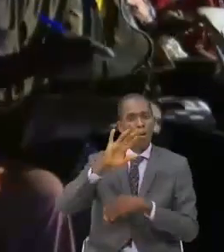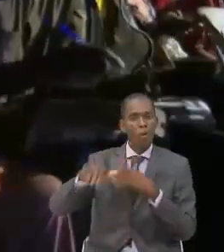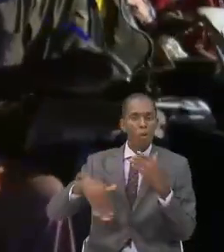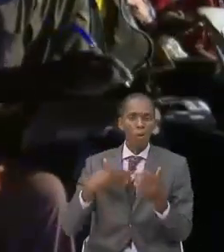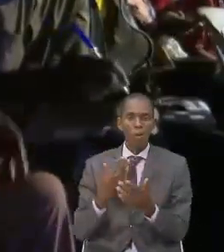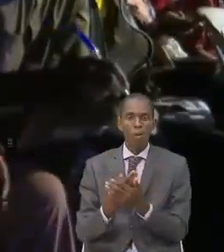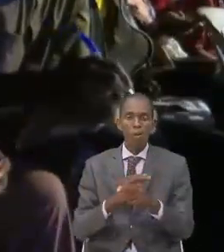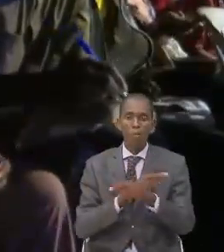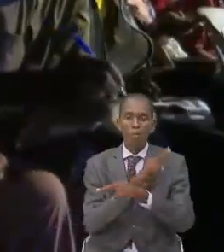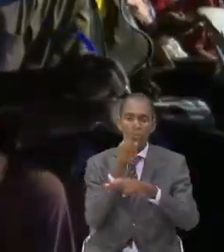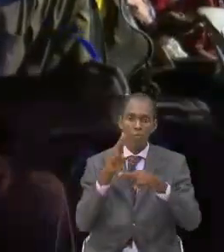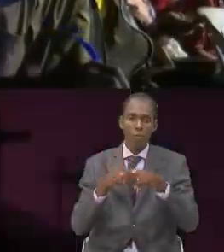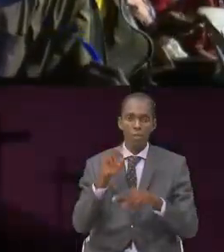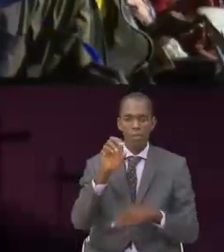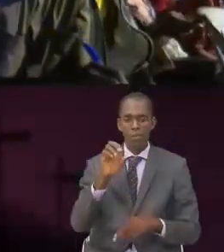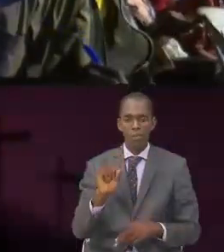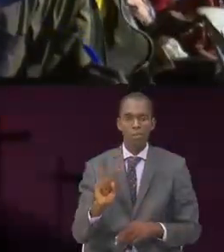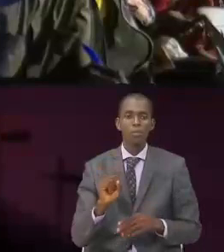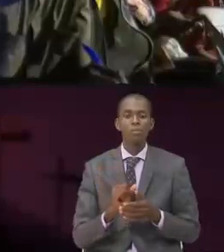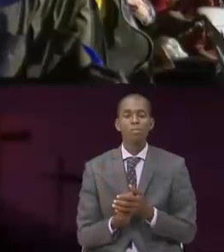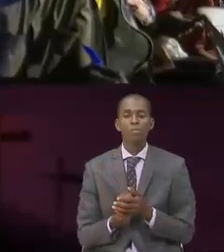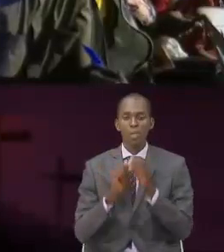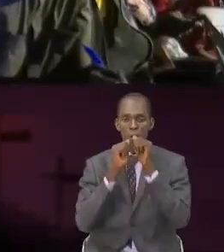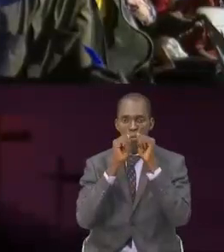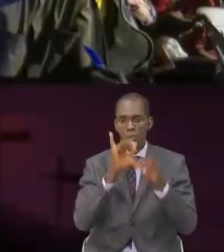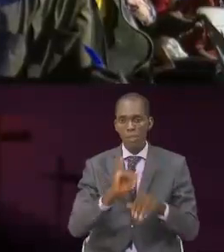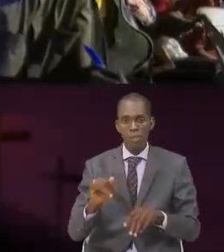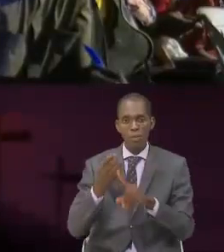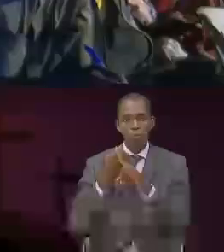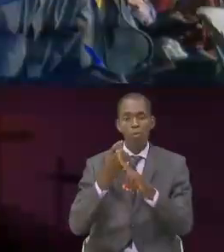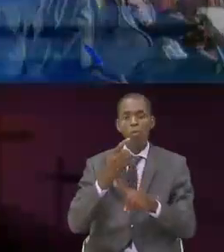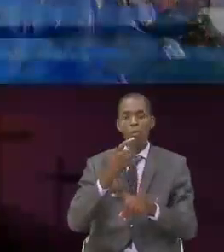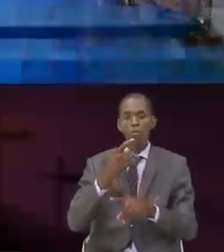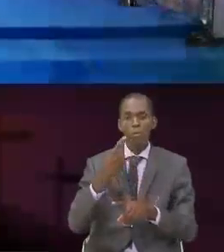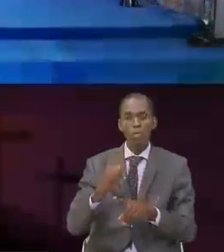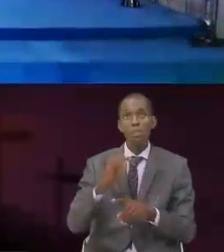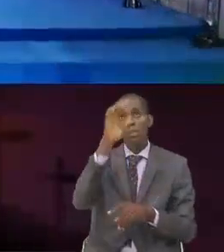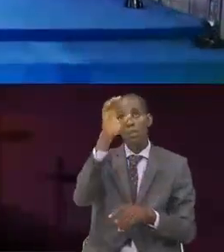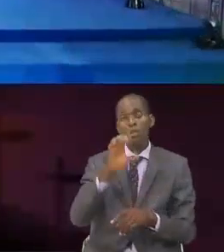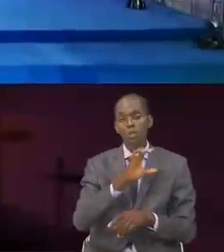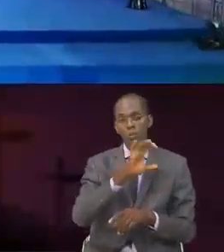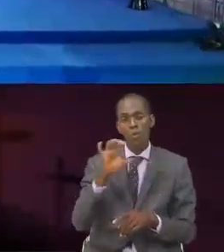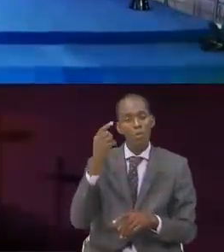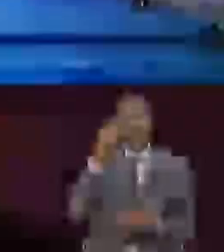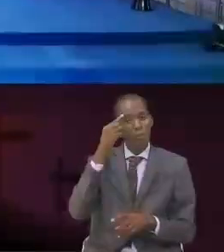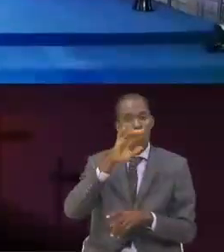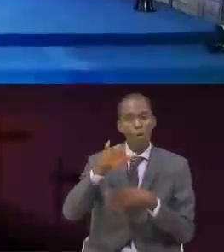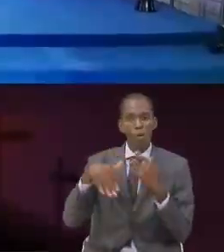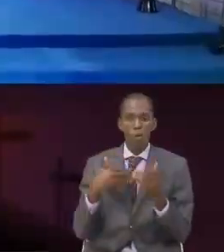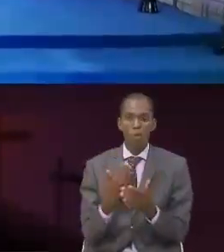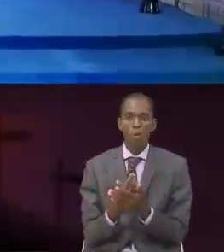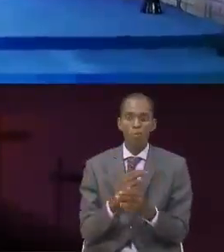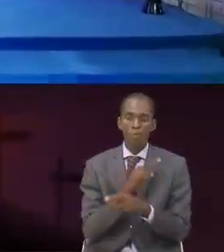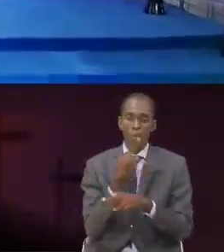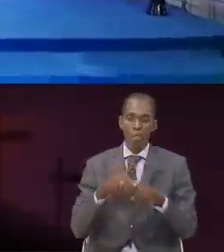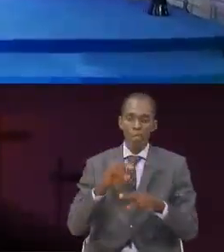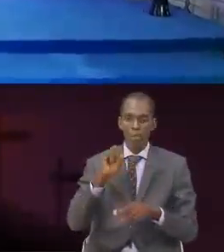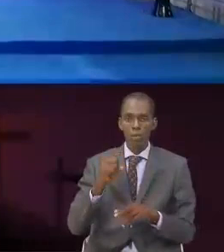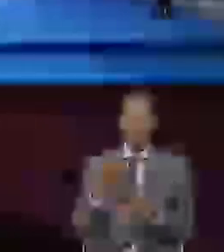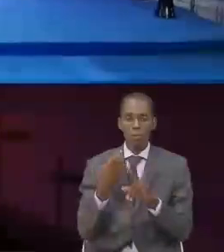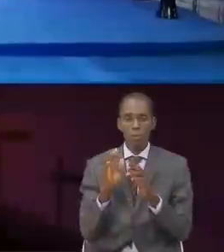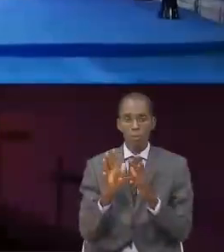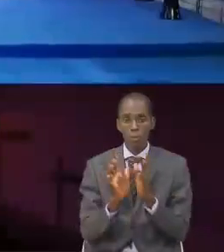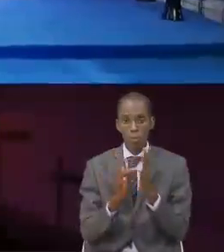the cross for all nations. Blessings from the cross for all